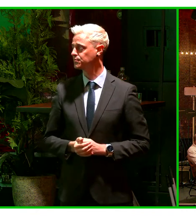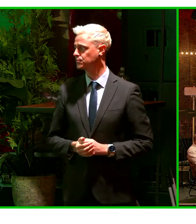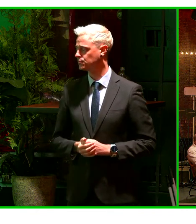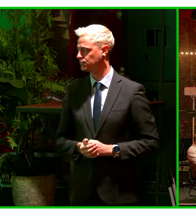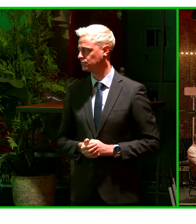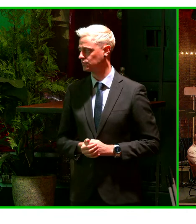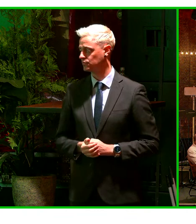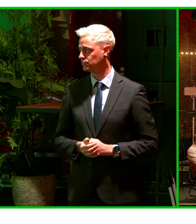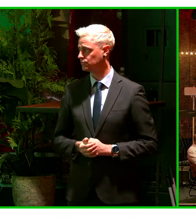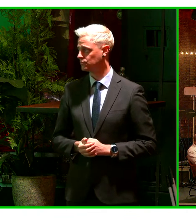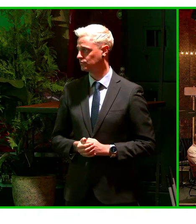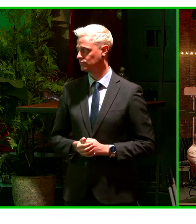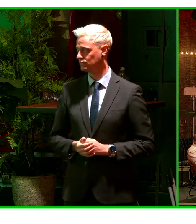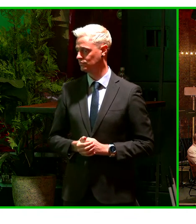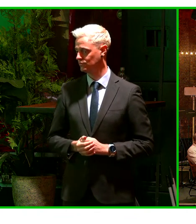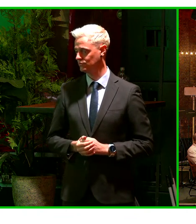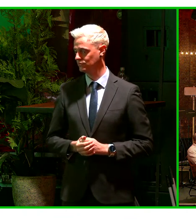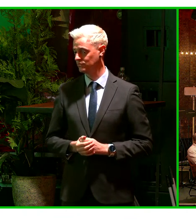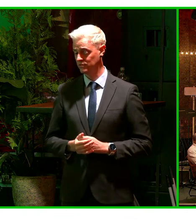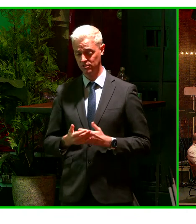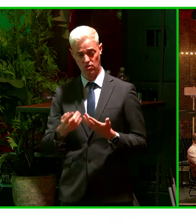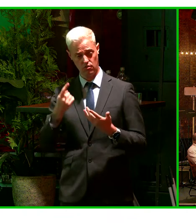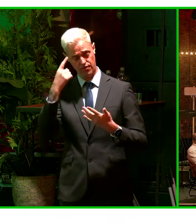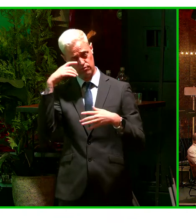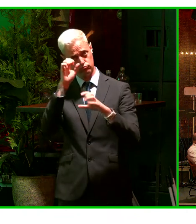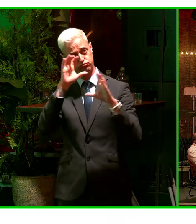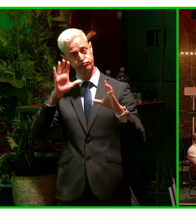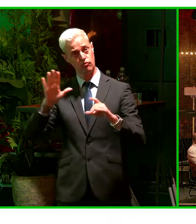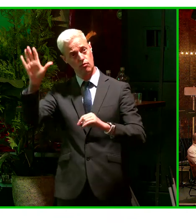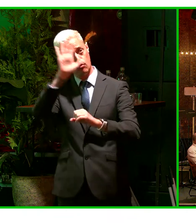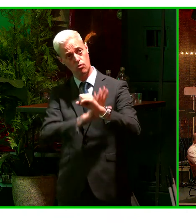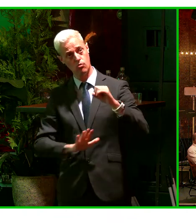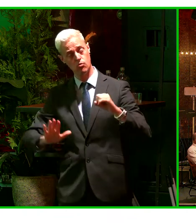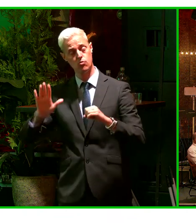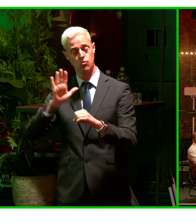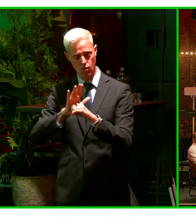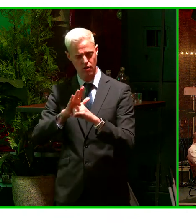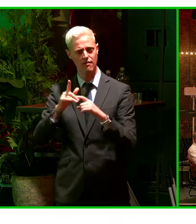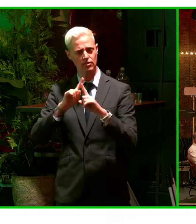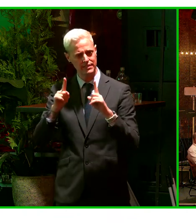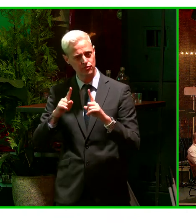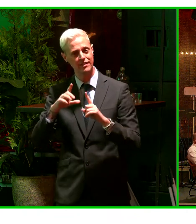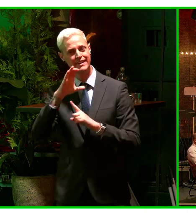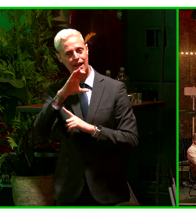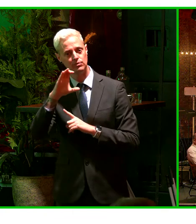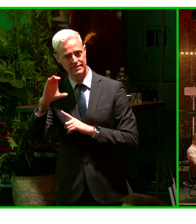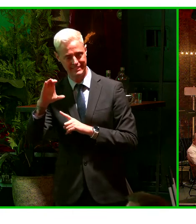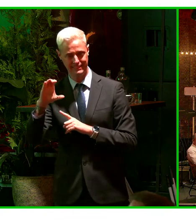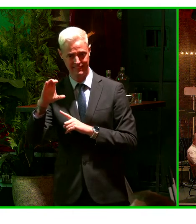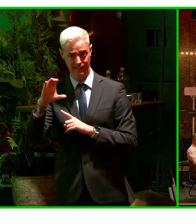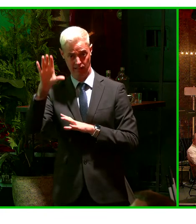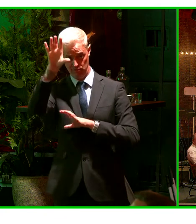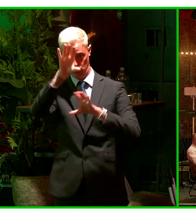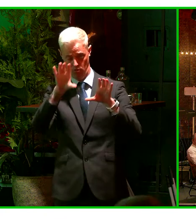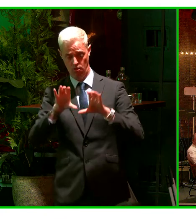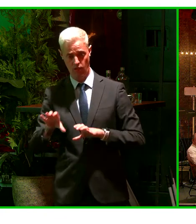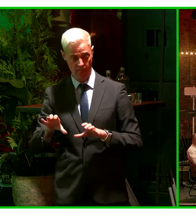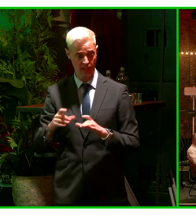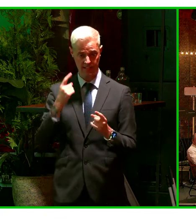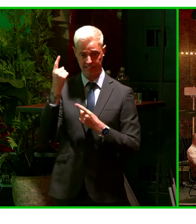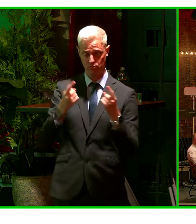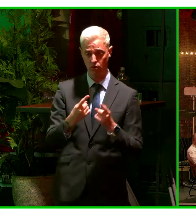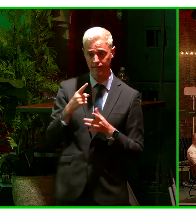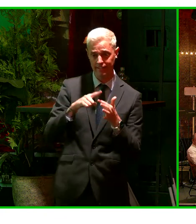If you take the whole of the country in terms of the county councils, on average, each EV charger is